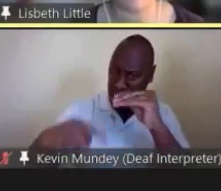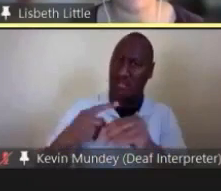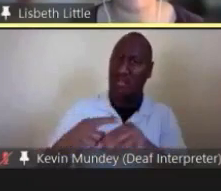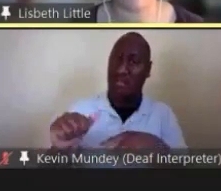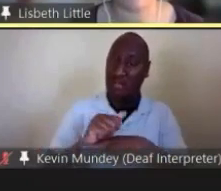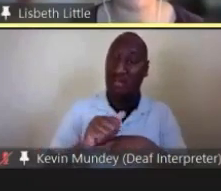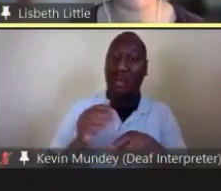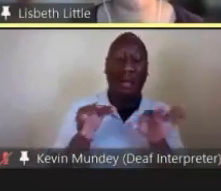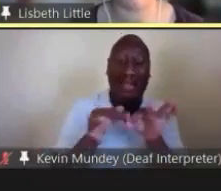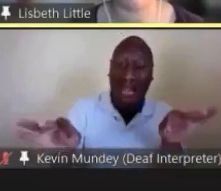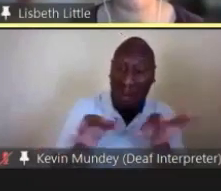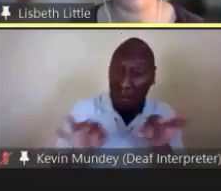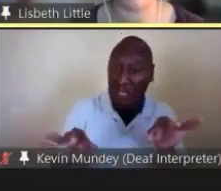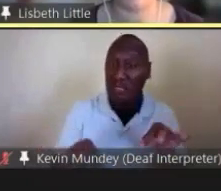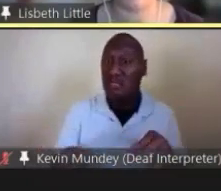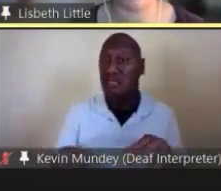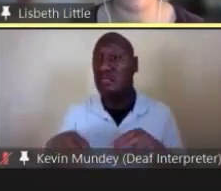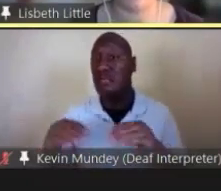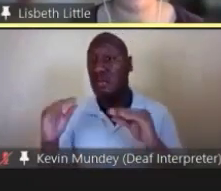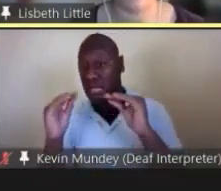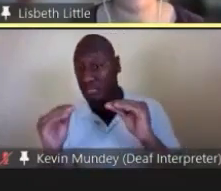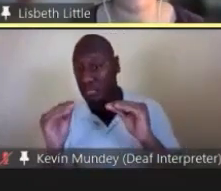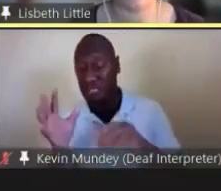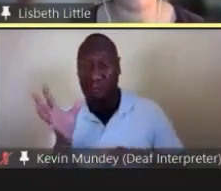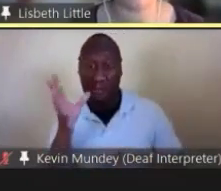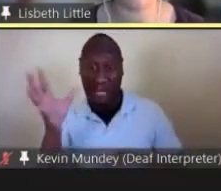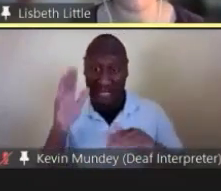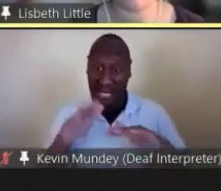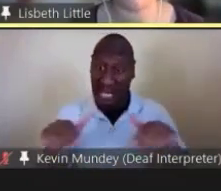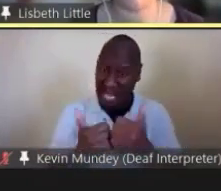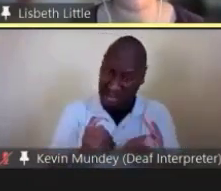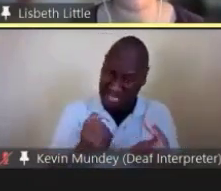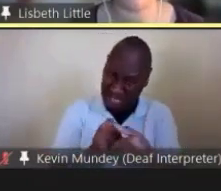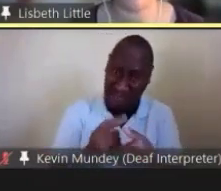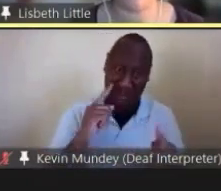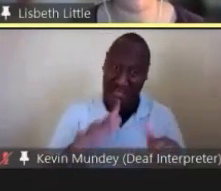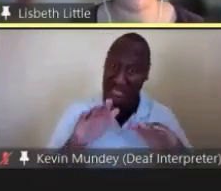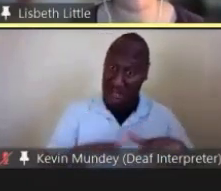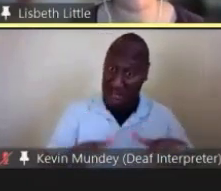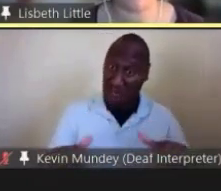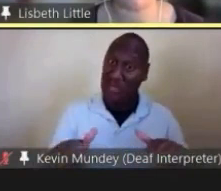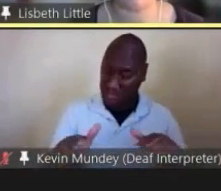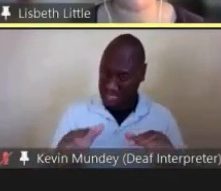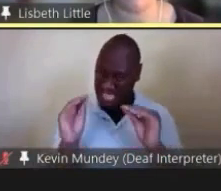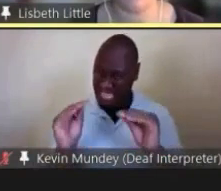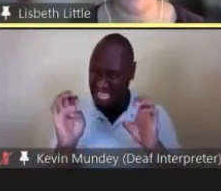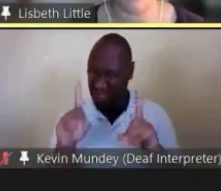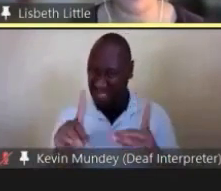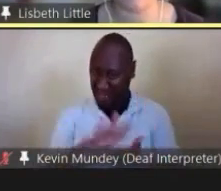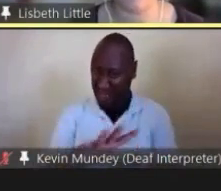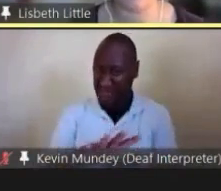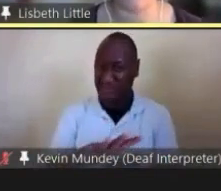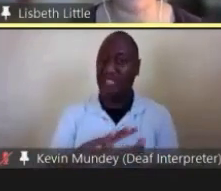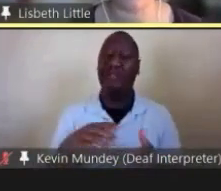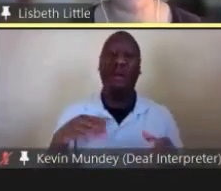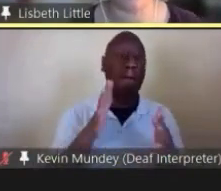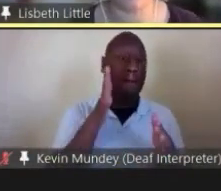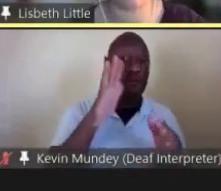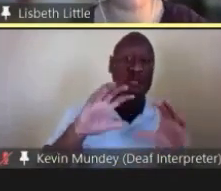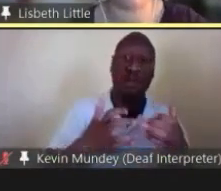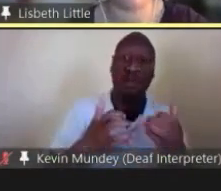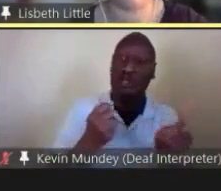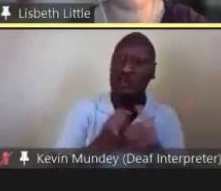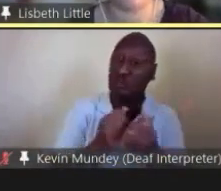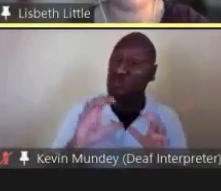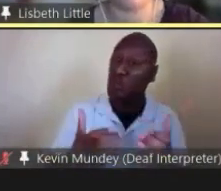to advocate for their children's education. And also a parent support group that focuses on all aspects of special